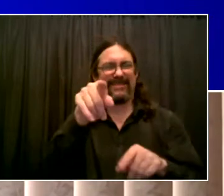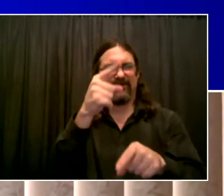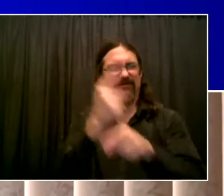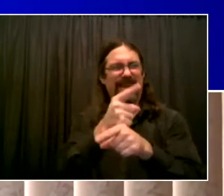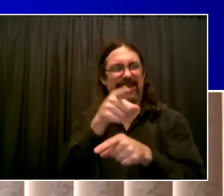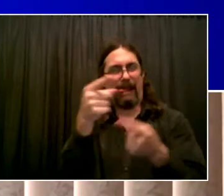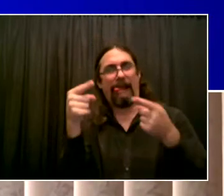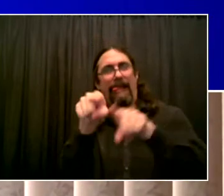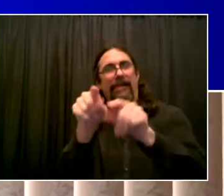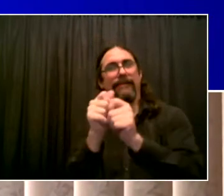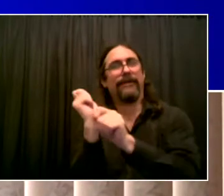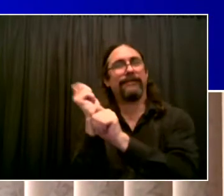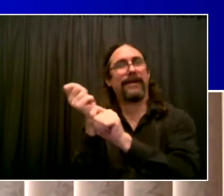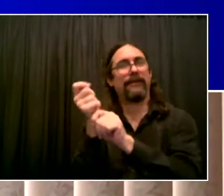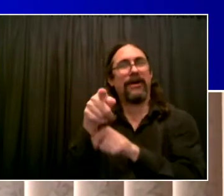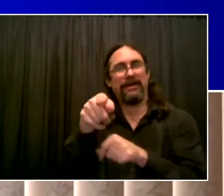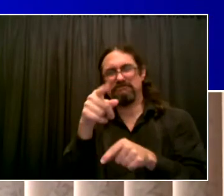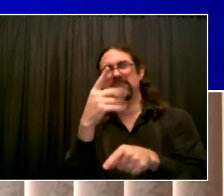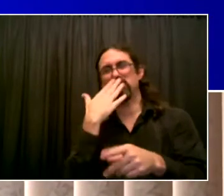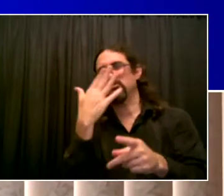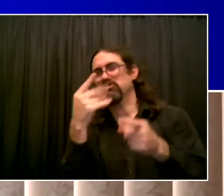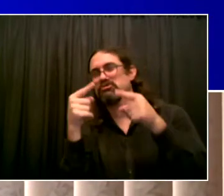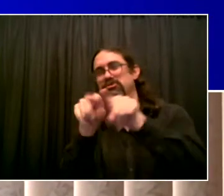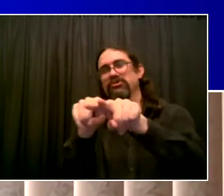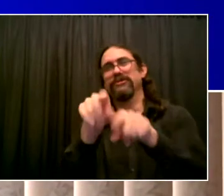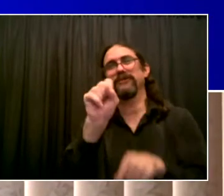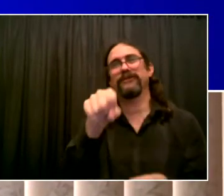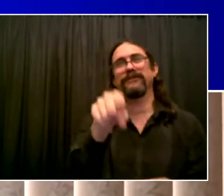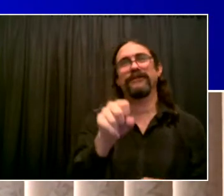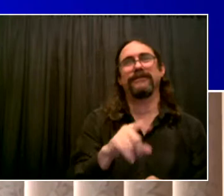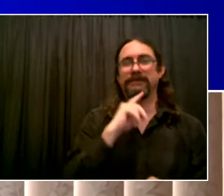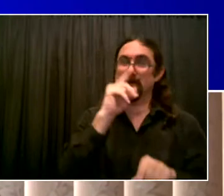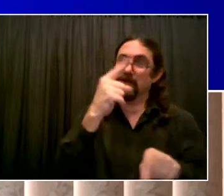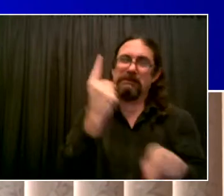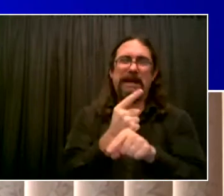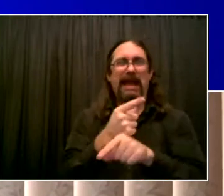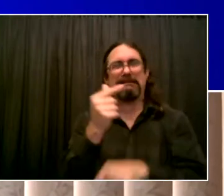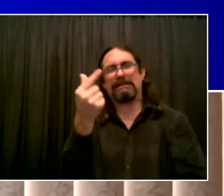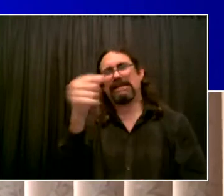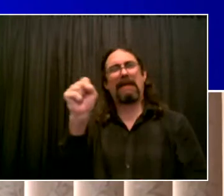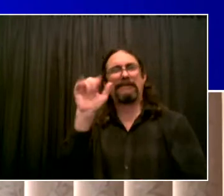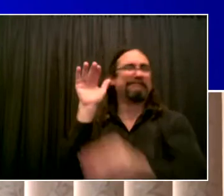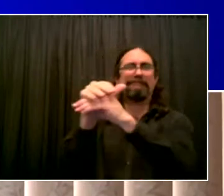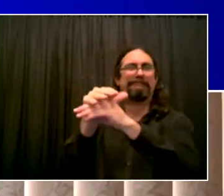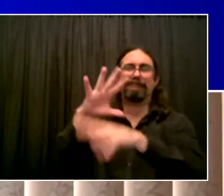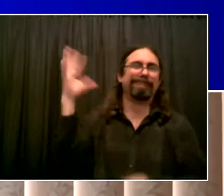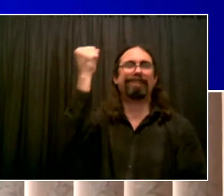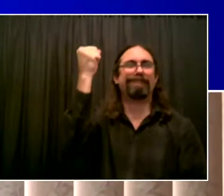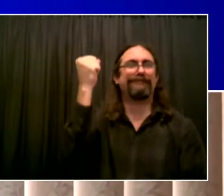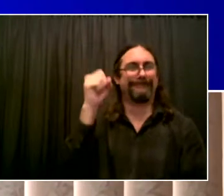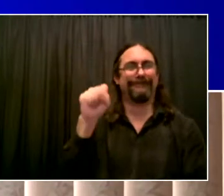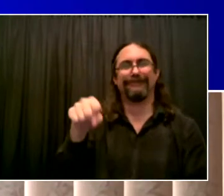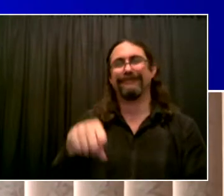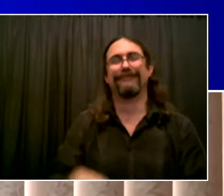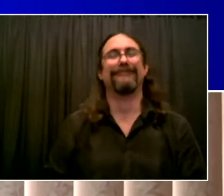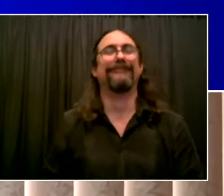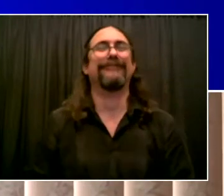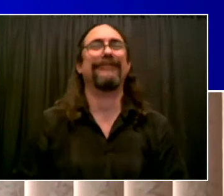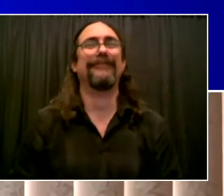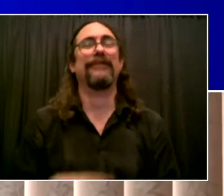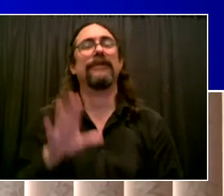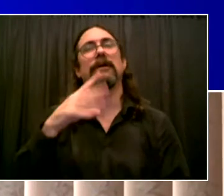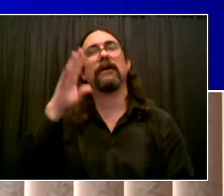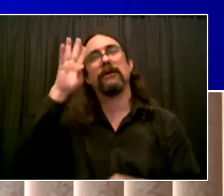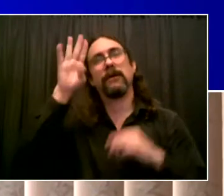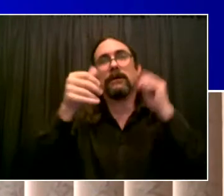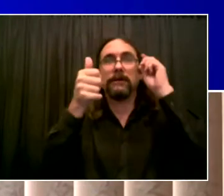are trying to unleash the potential of each child. And I'd like you to speak for a moment as someone who devoted yourself to our kids as a